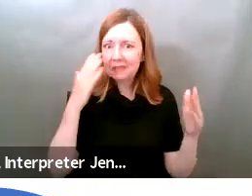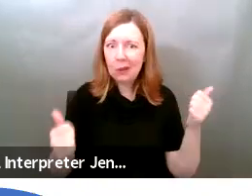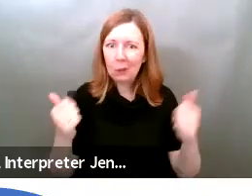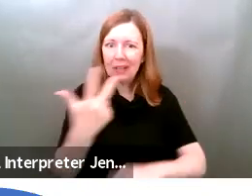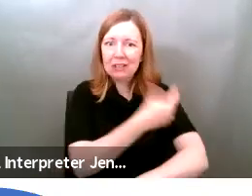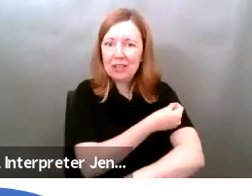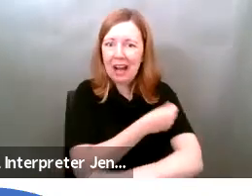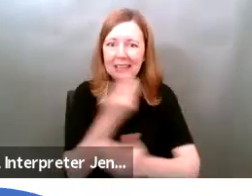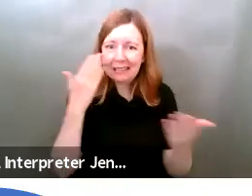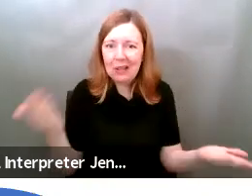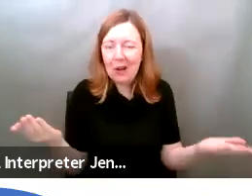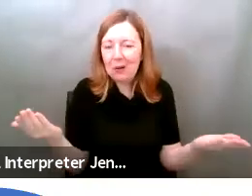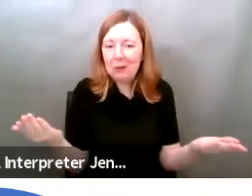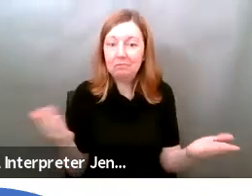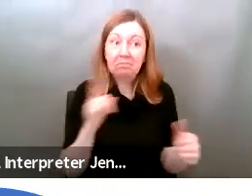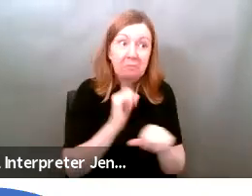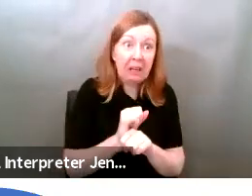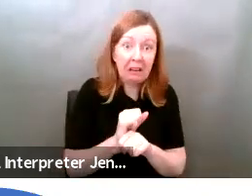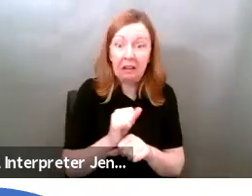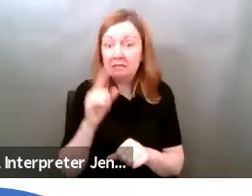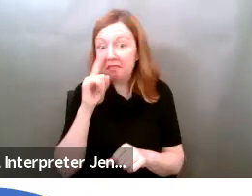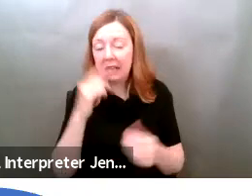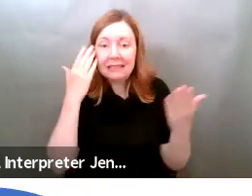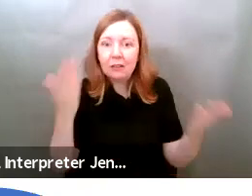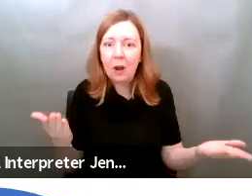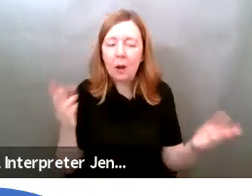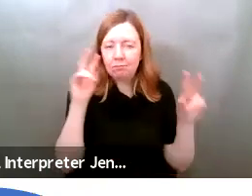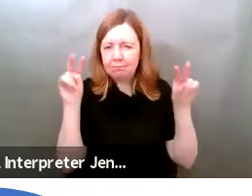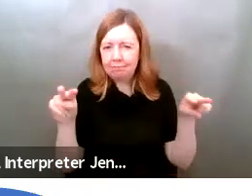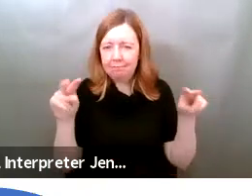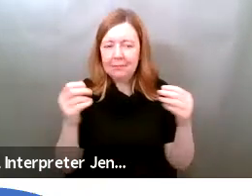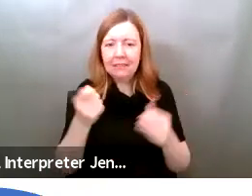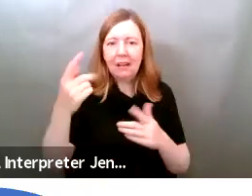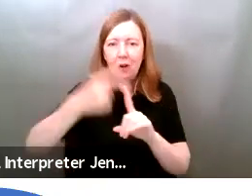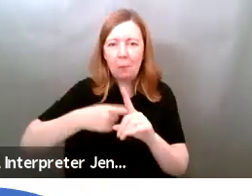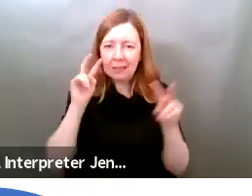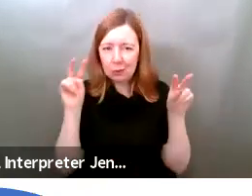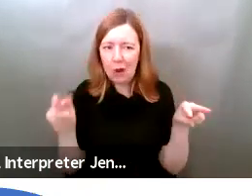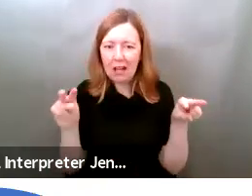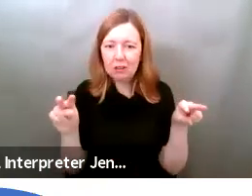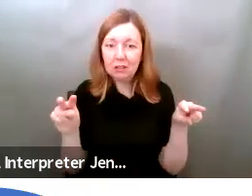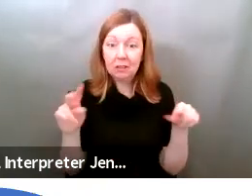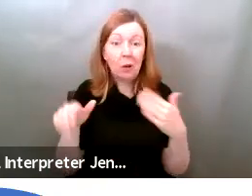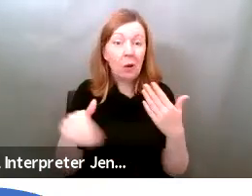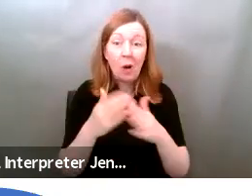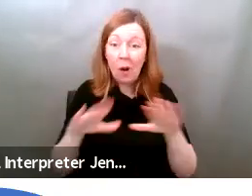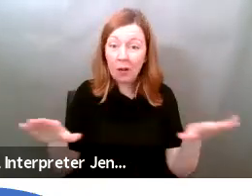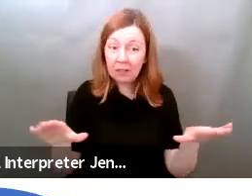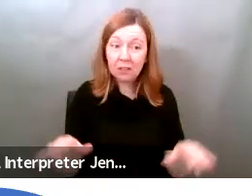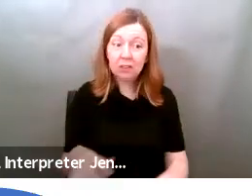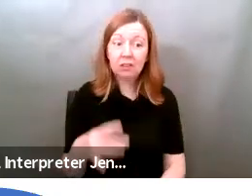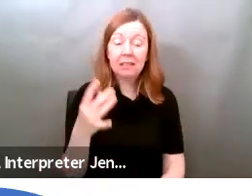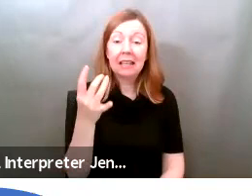what was in the shot they got were then observed for the next several months. Out of all of those children, there were